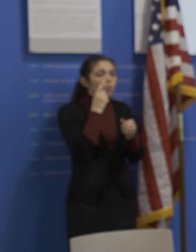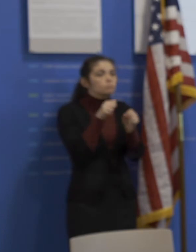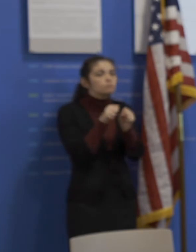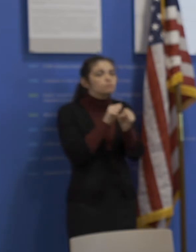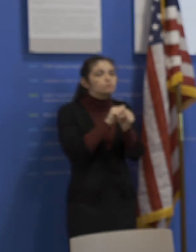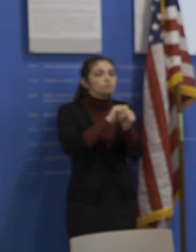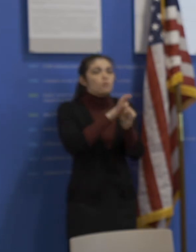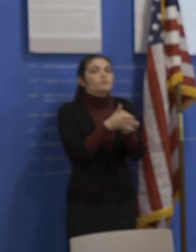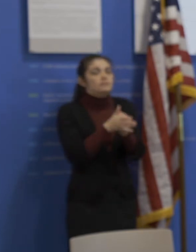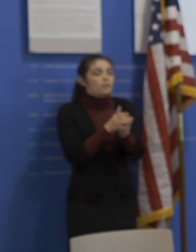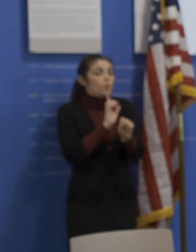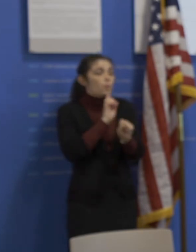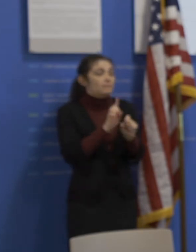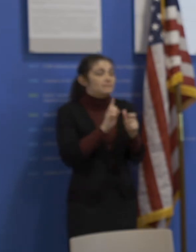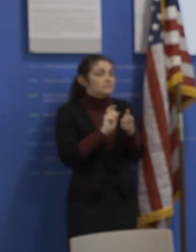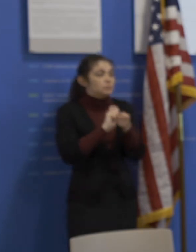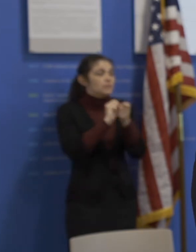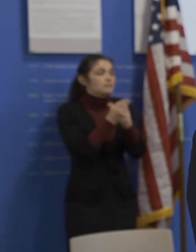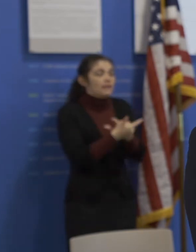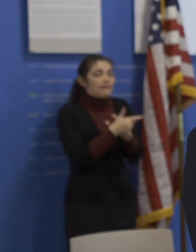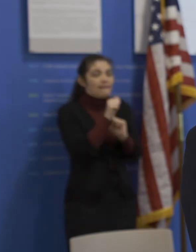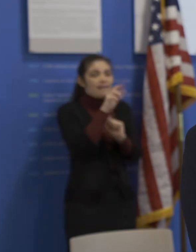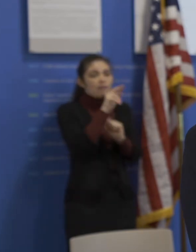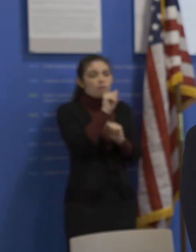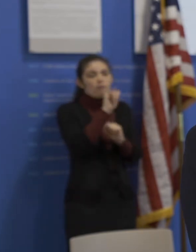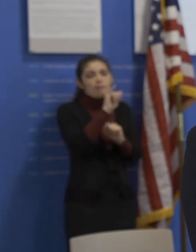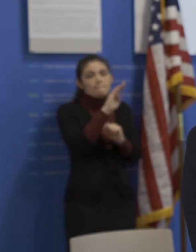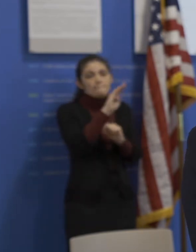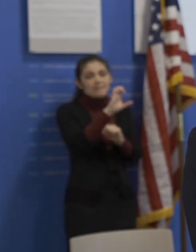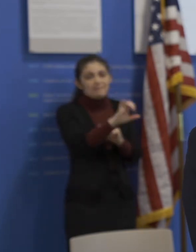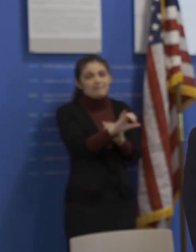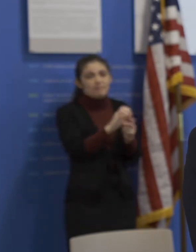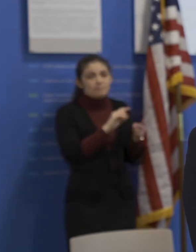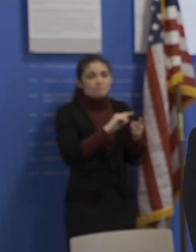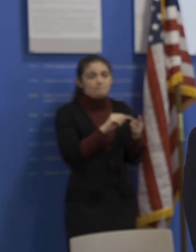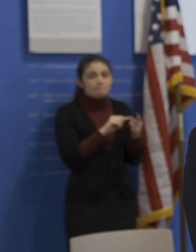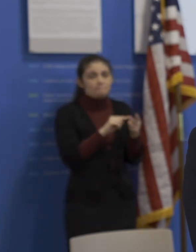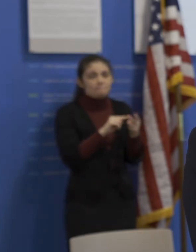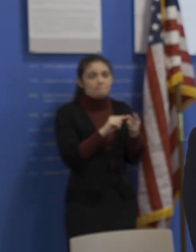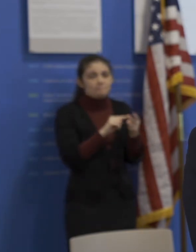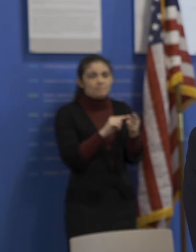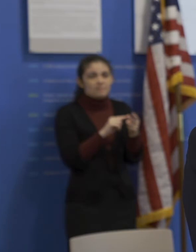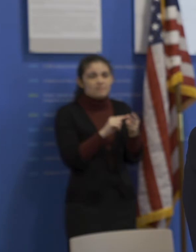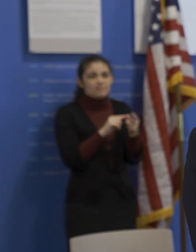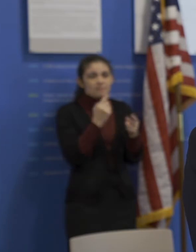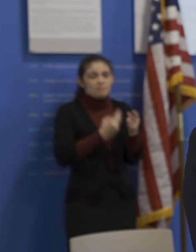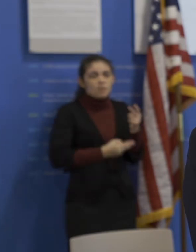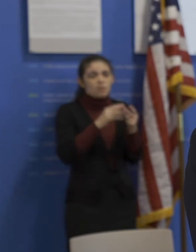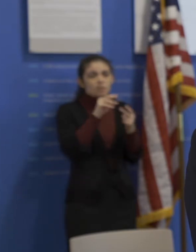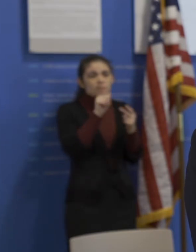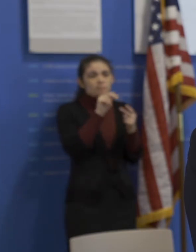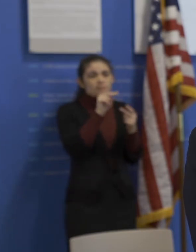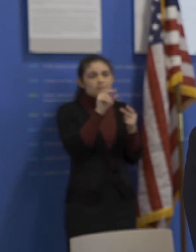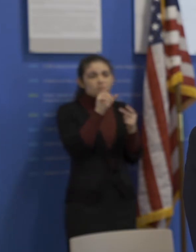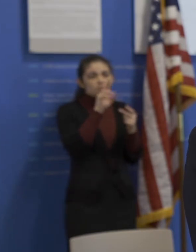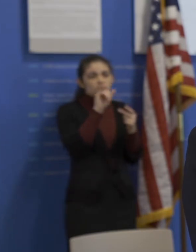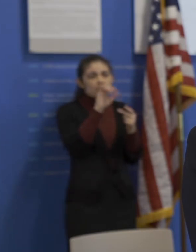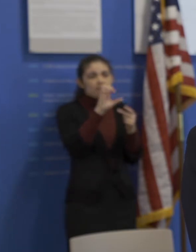COVID-19. And they've been translated in Arabic, I presume both Mandarin and